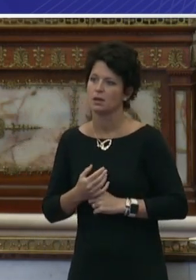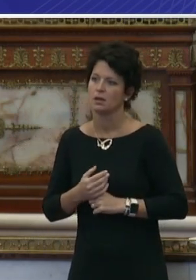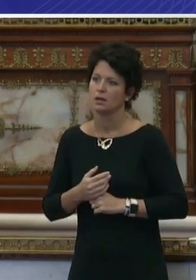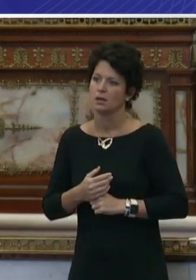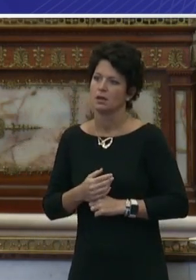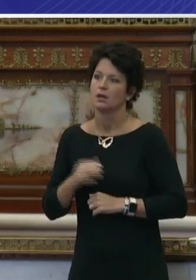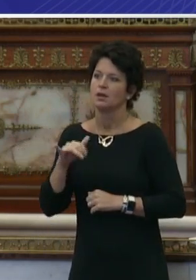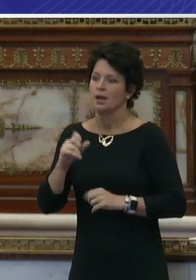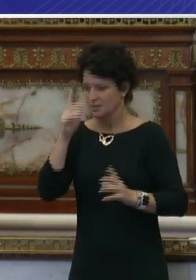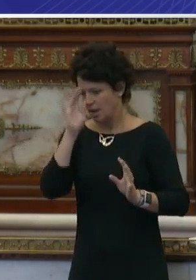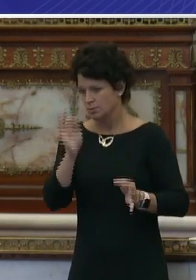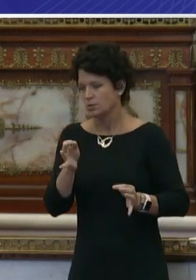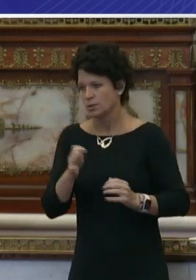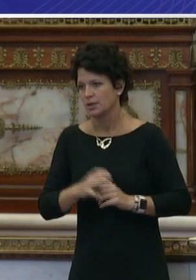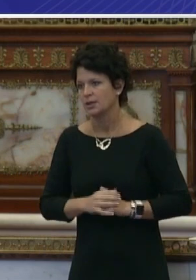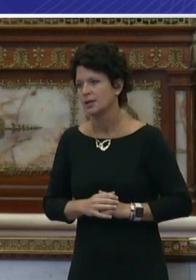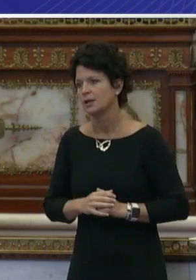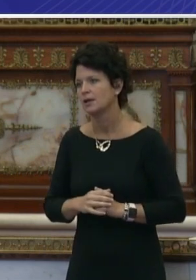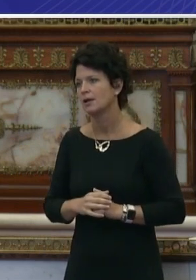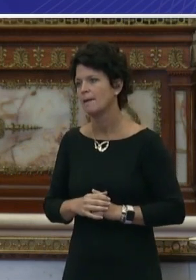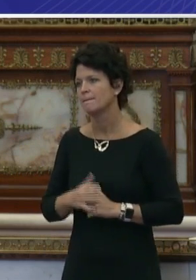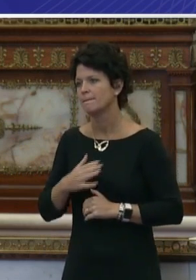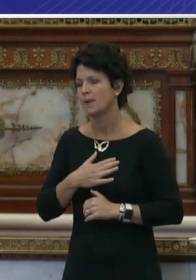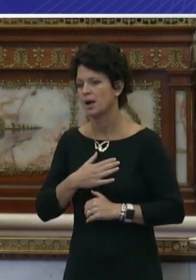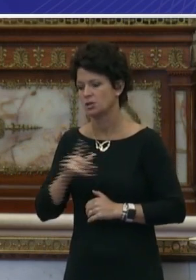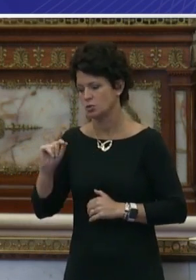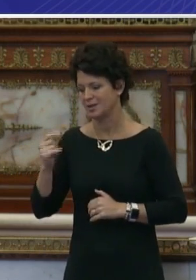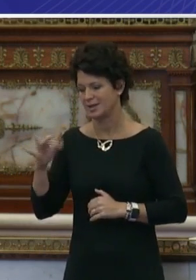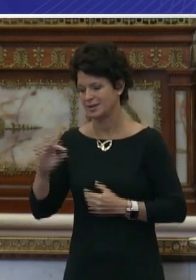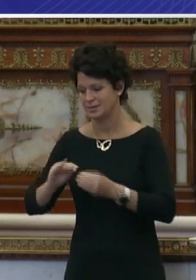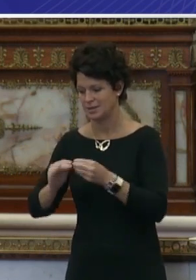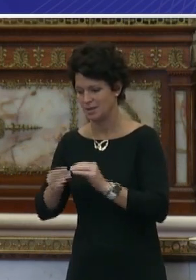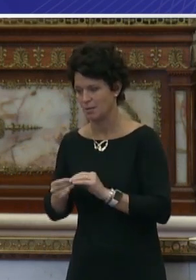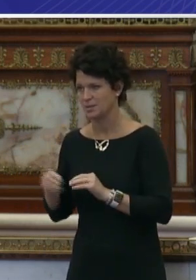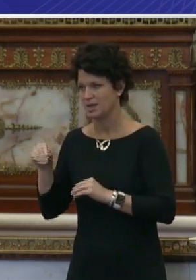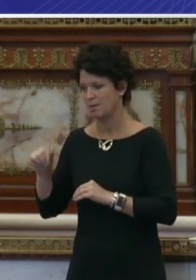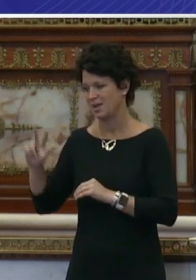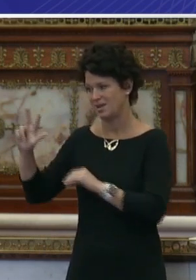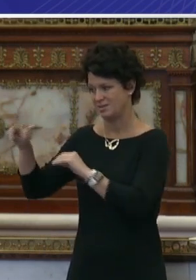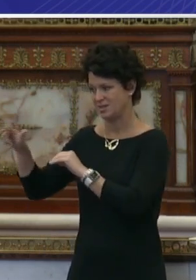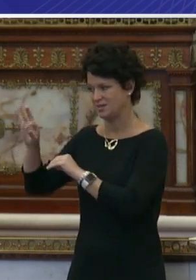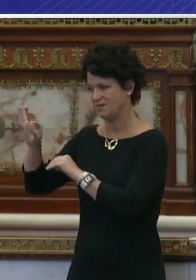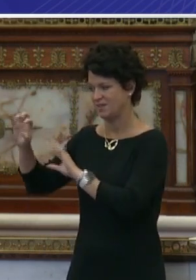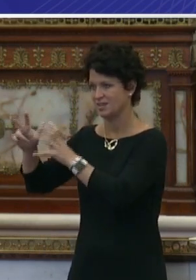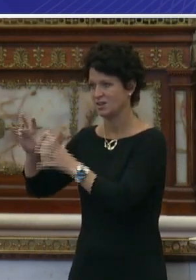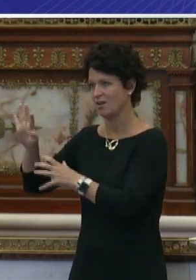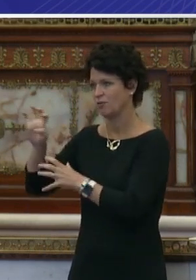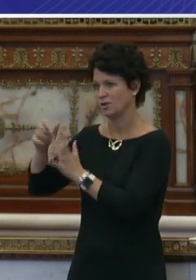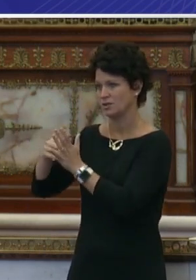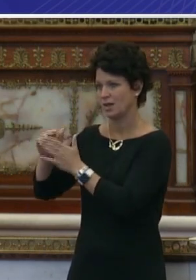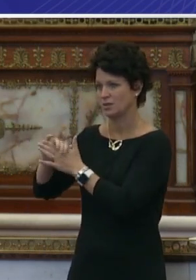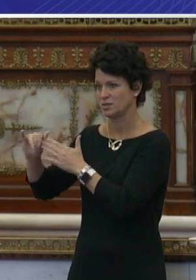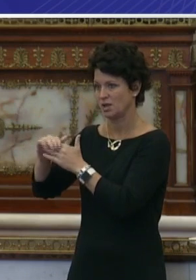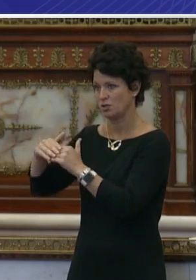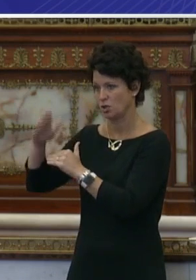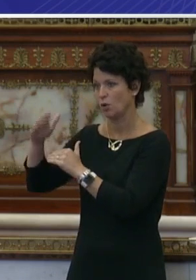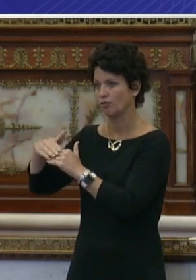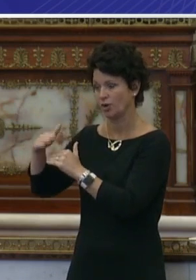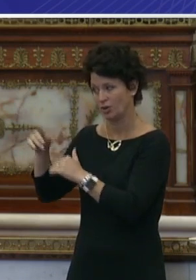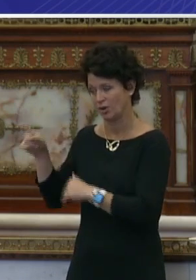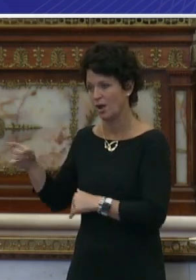please. Yes, absolutely. My 2019 numbers, I paid these third-party fees $400,000 plus.